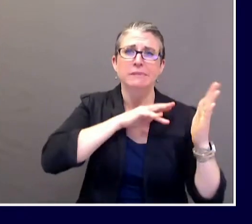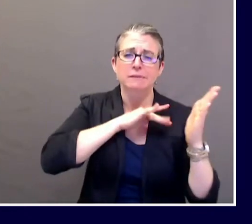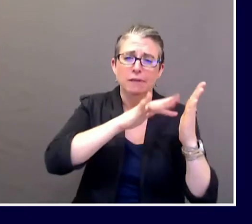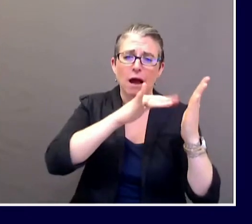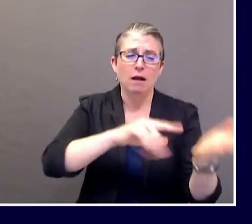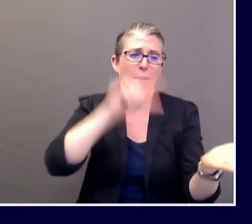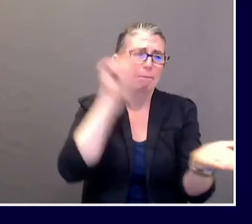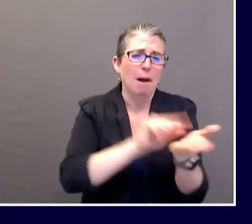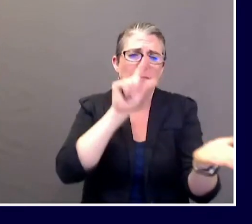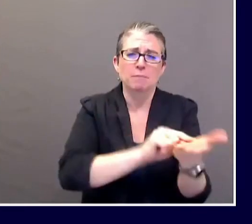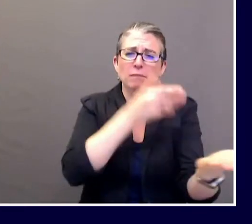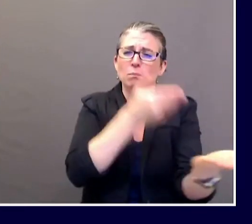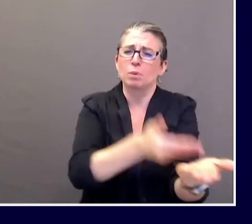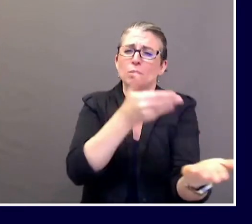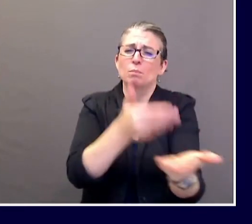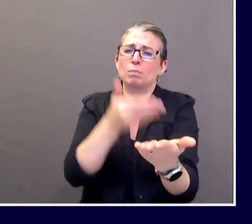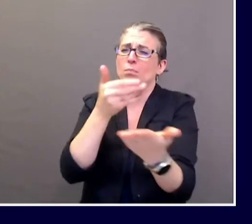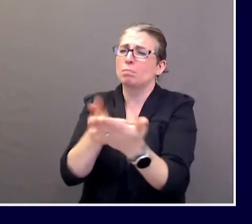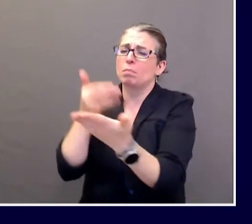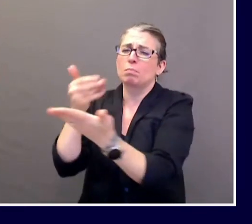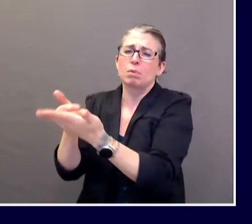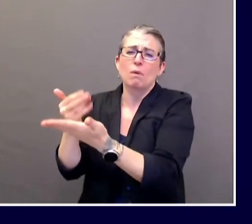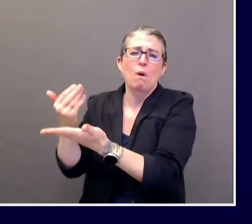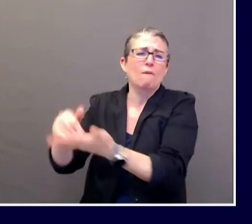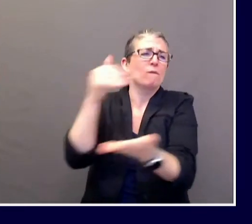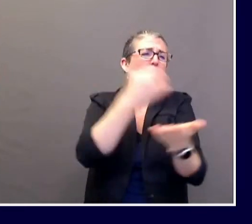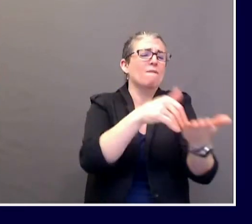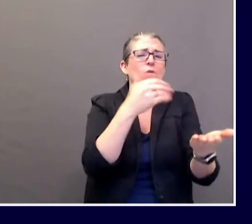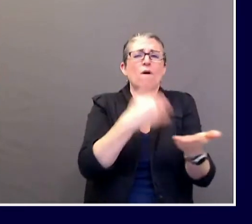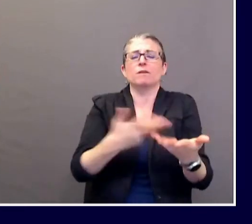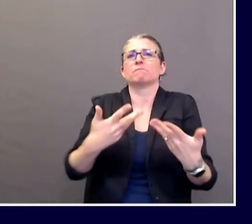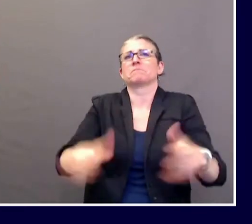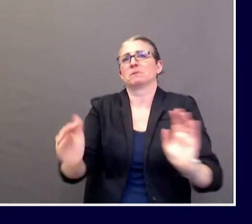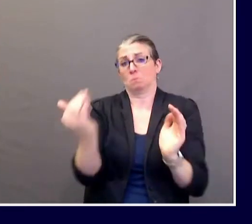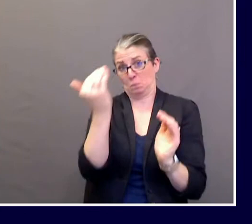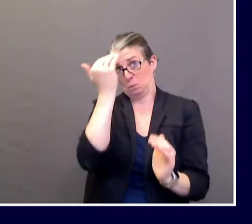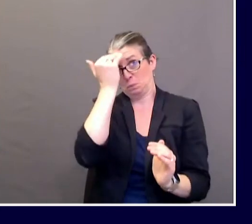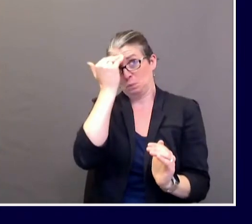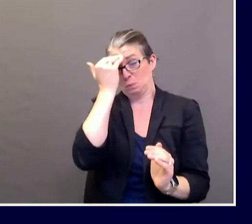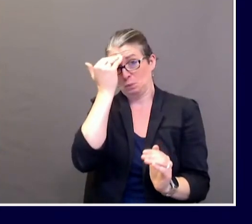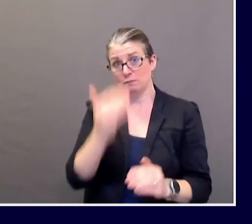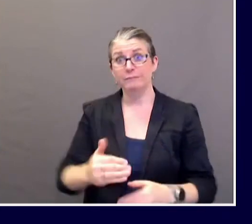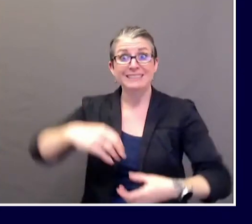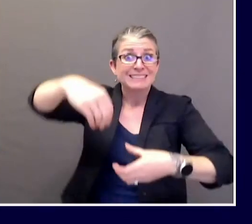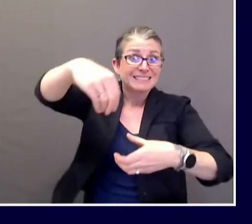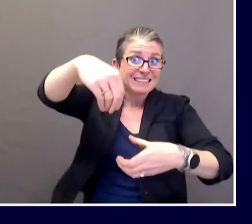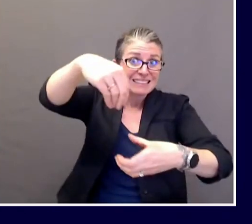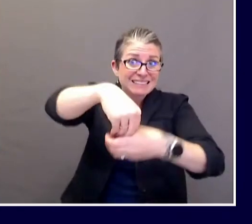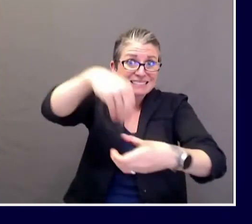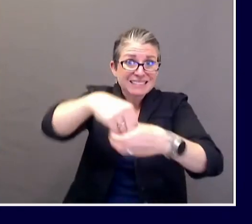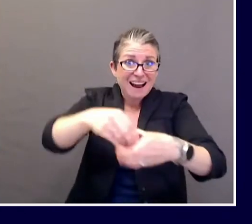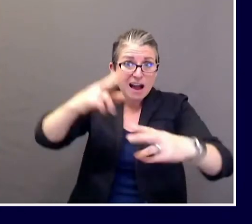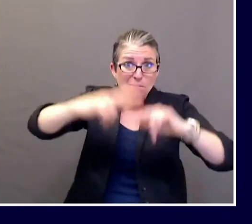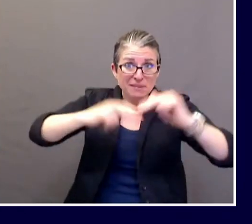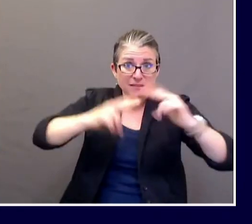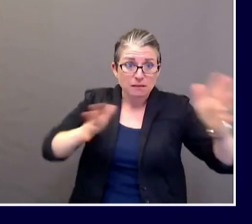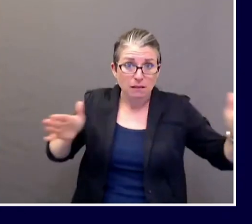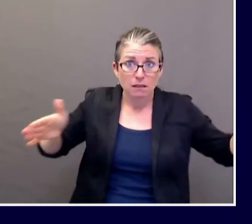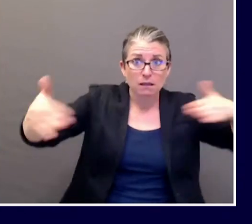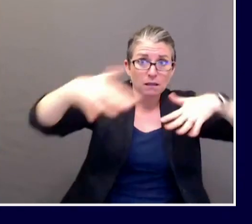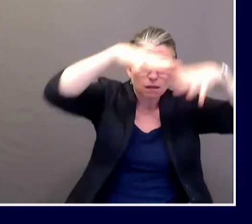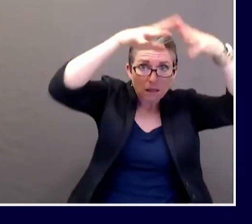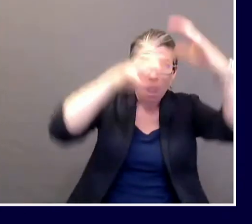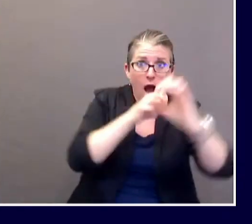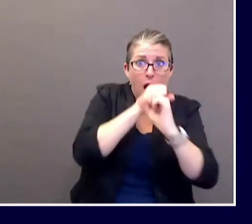outdoor activities as compared to indoor activities. Going back earlier in the pandemic, initial studies suggested that